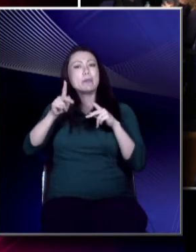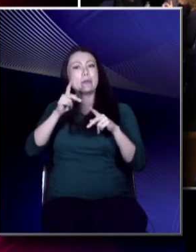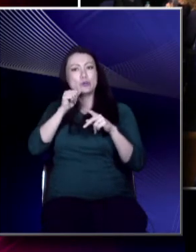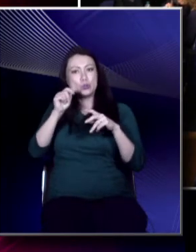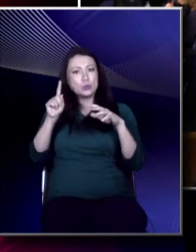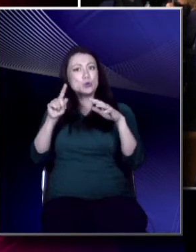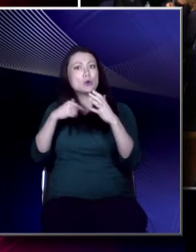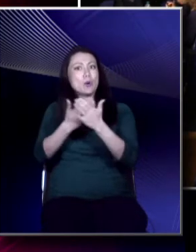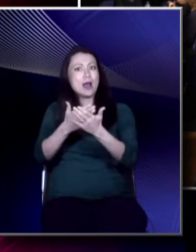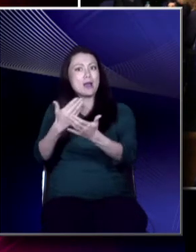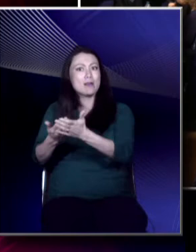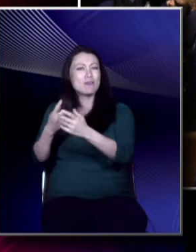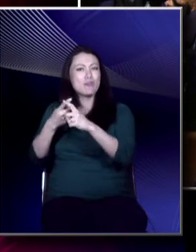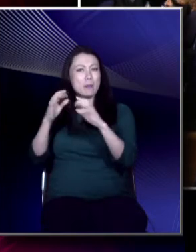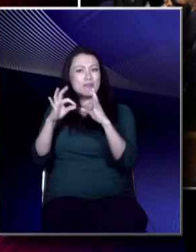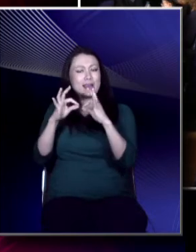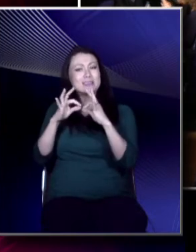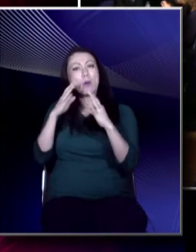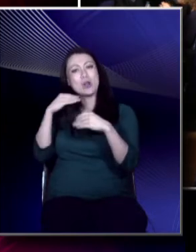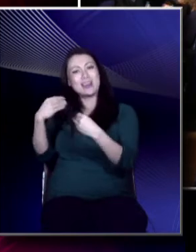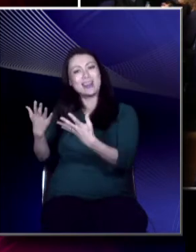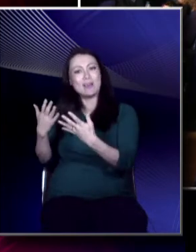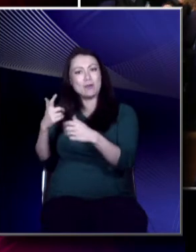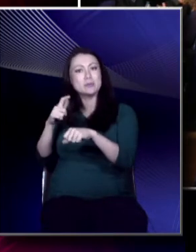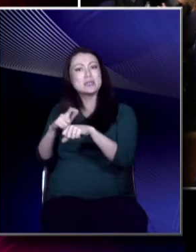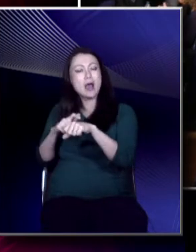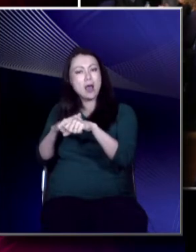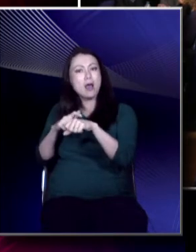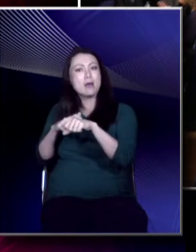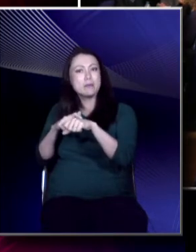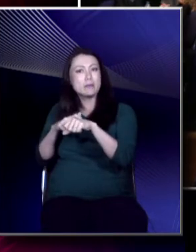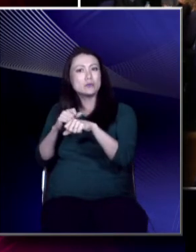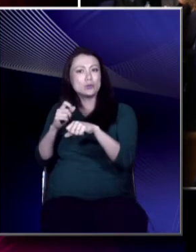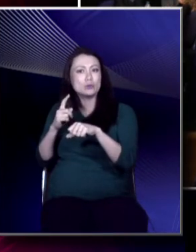from Flagstaff to speak. I want to give them adequate time and transparency to do so.